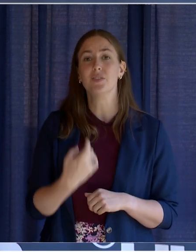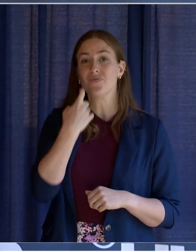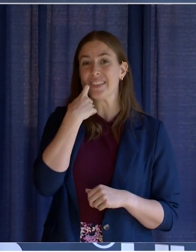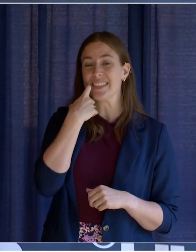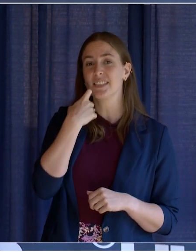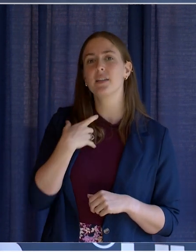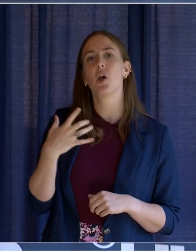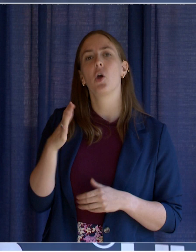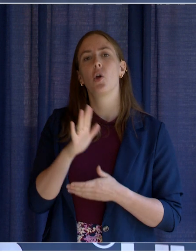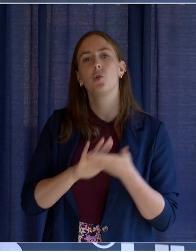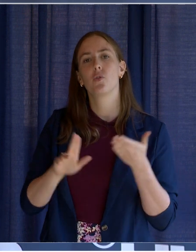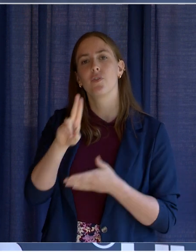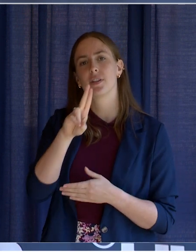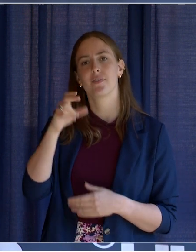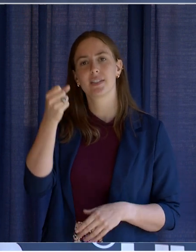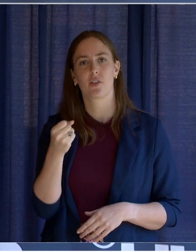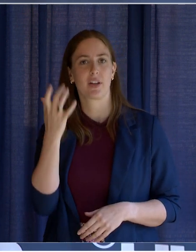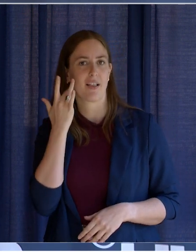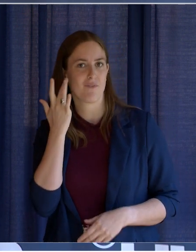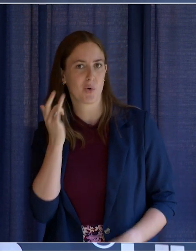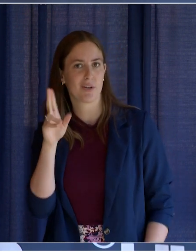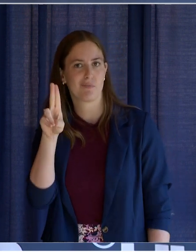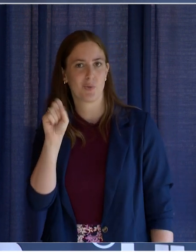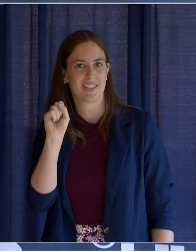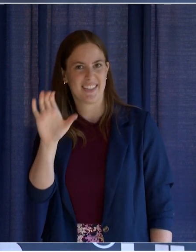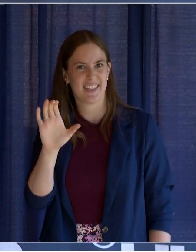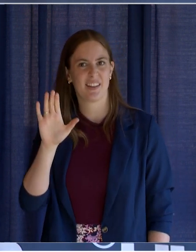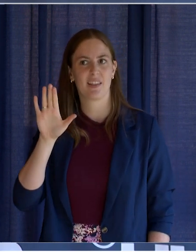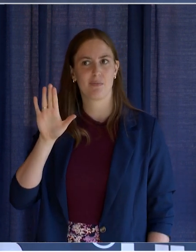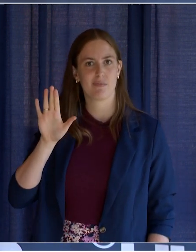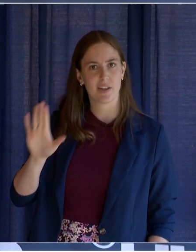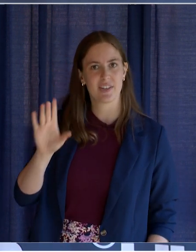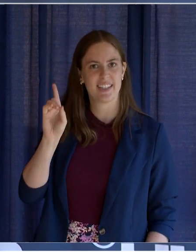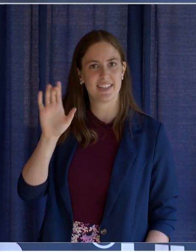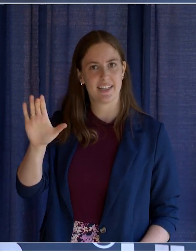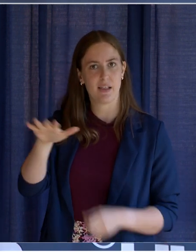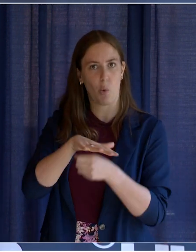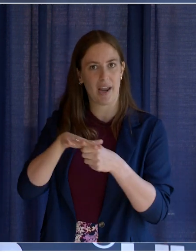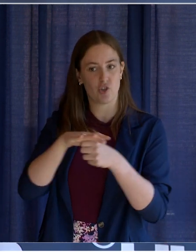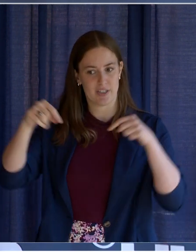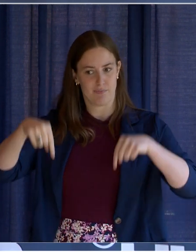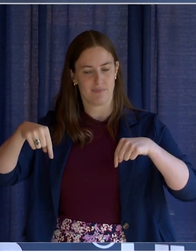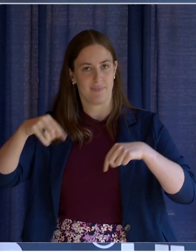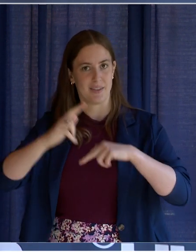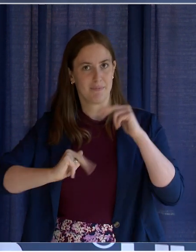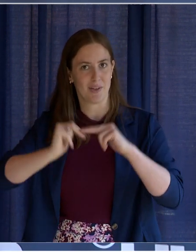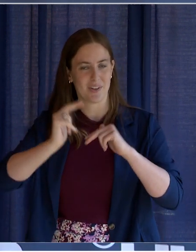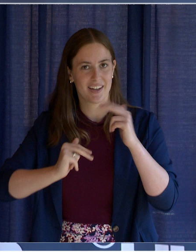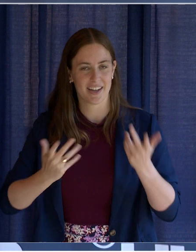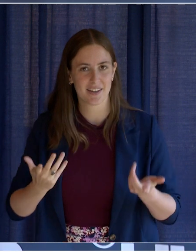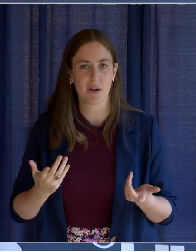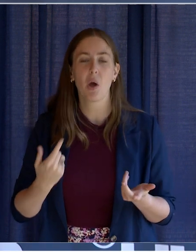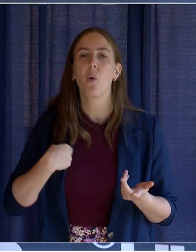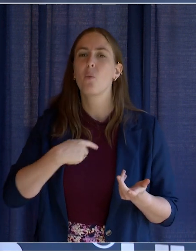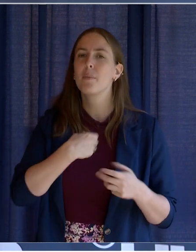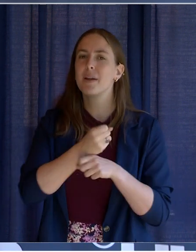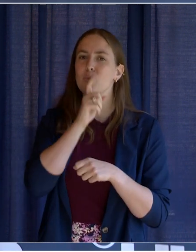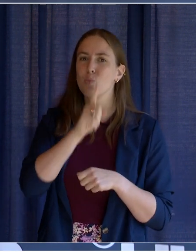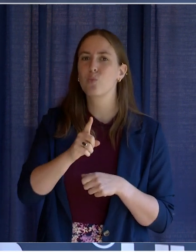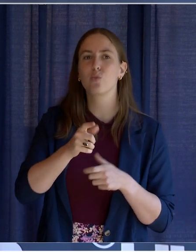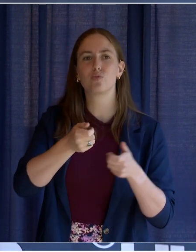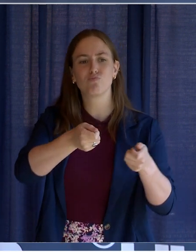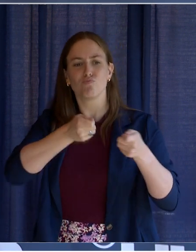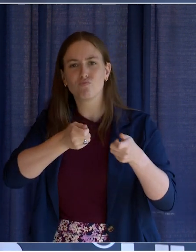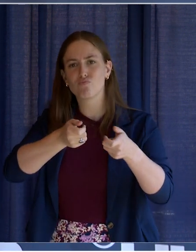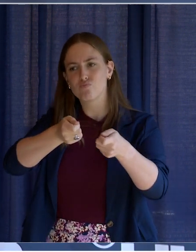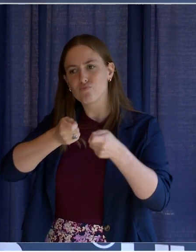its DC location. So we are making sure that our business retention and attraction efforts